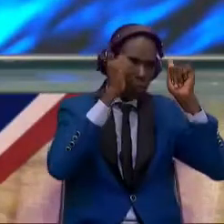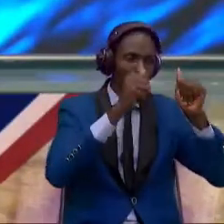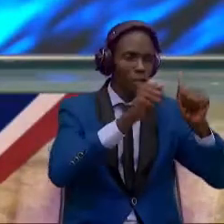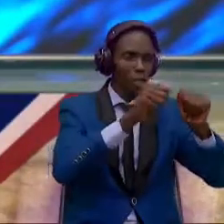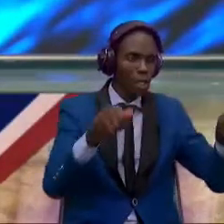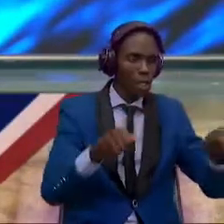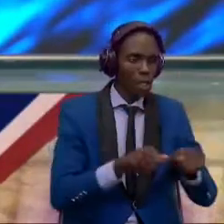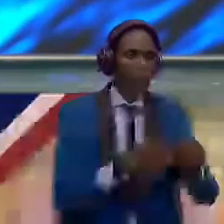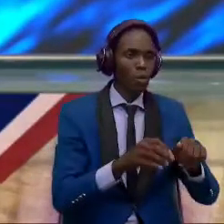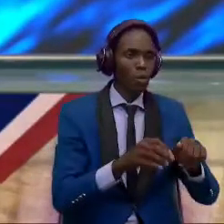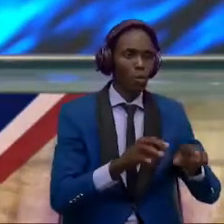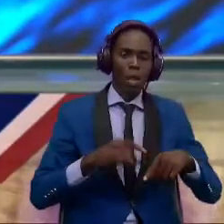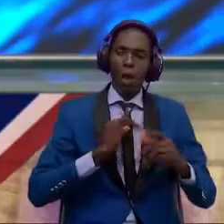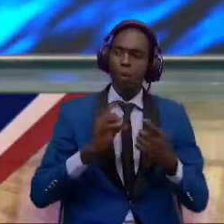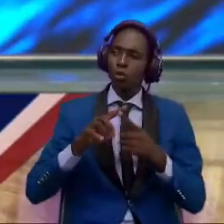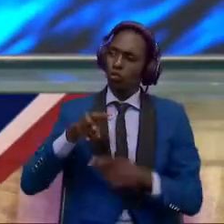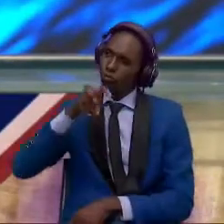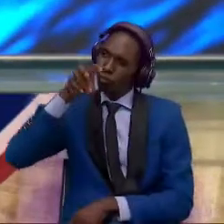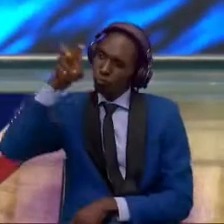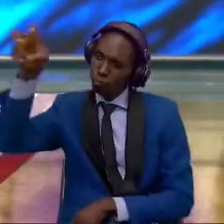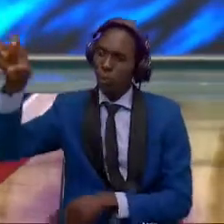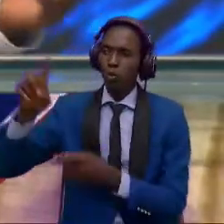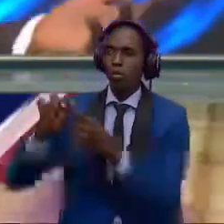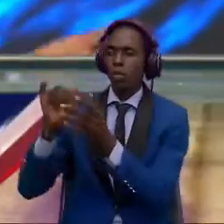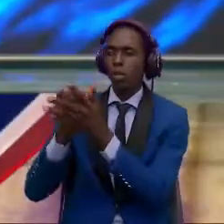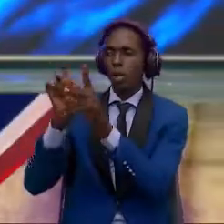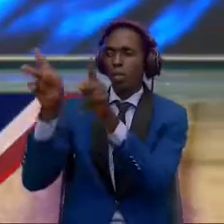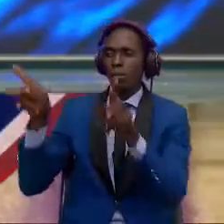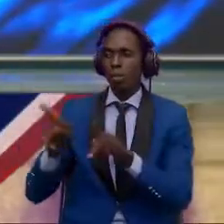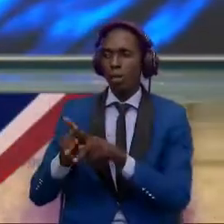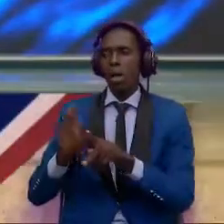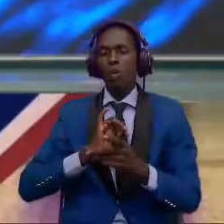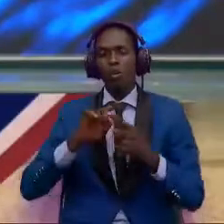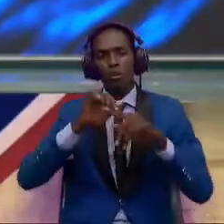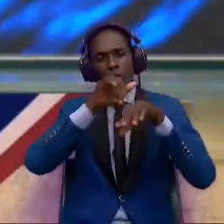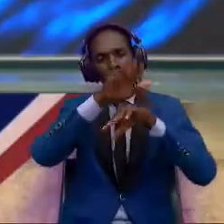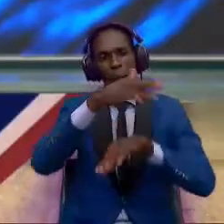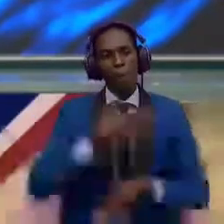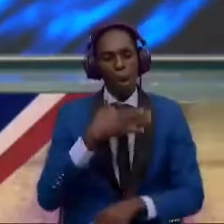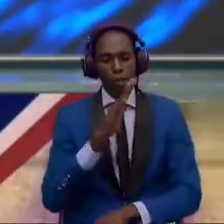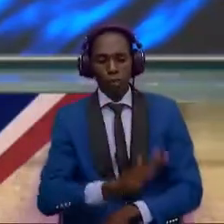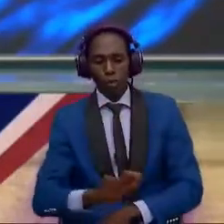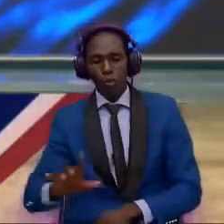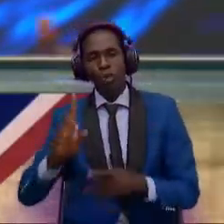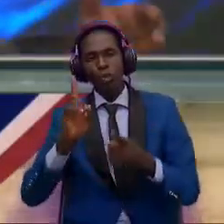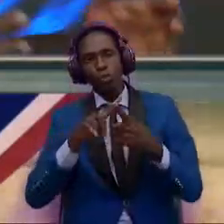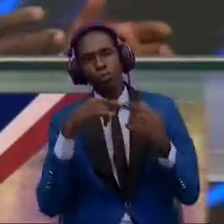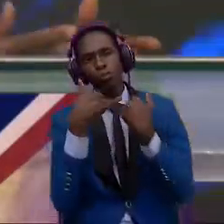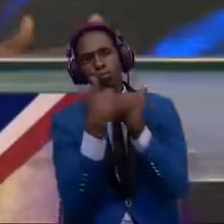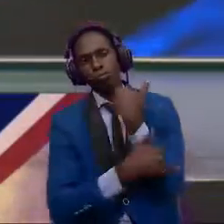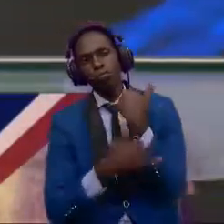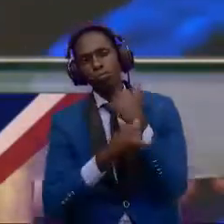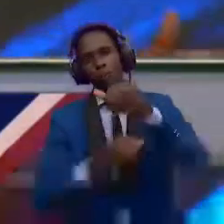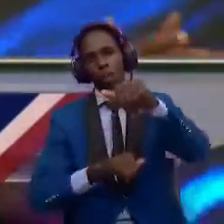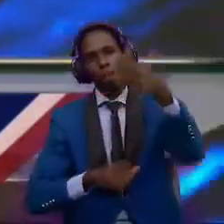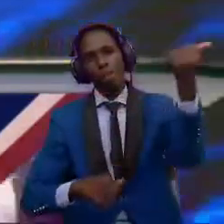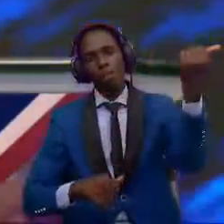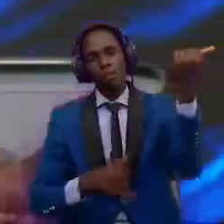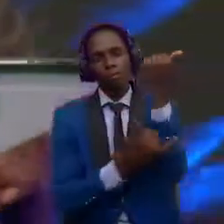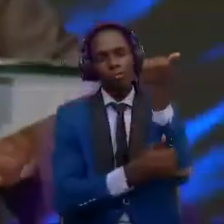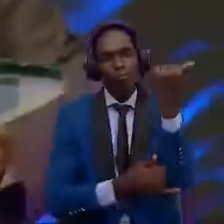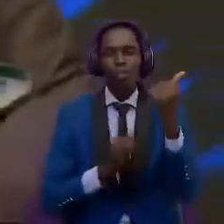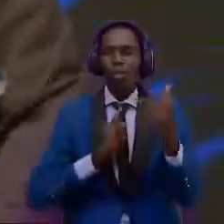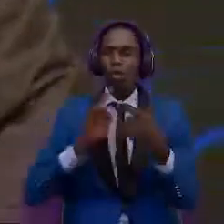travel to that place. I want to send my children overseas. I want to get this for my